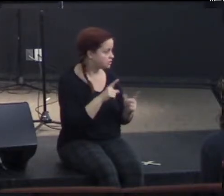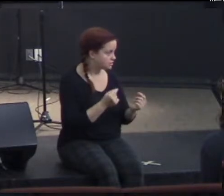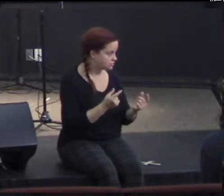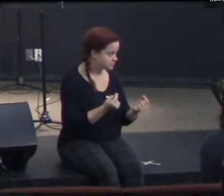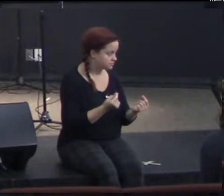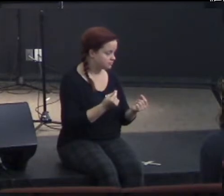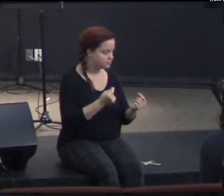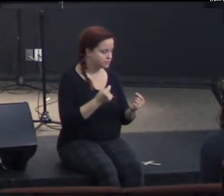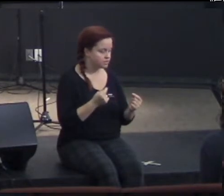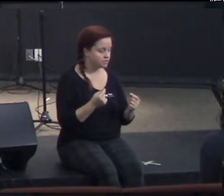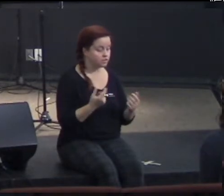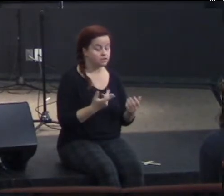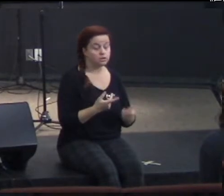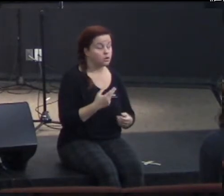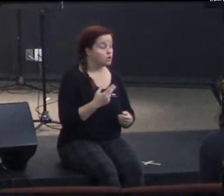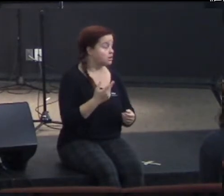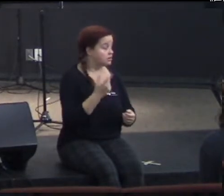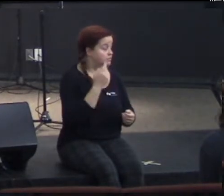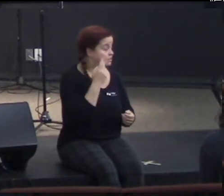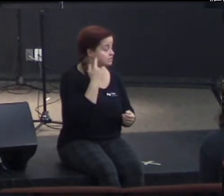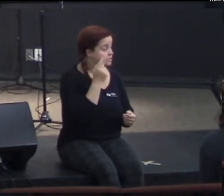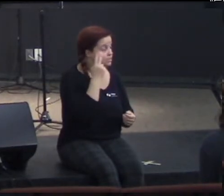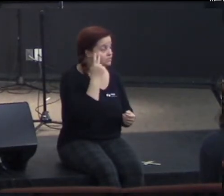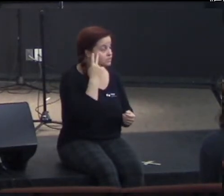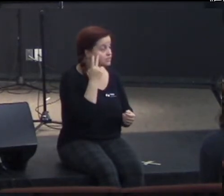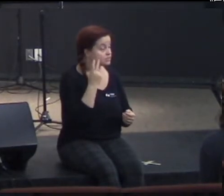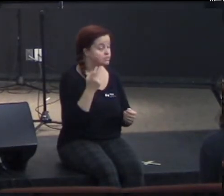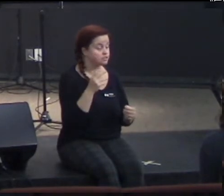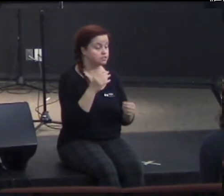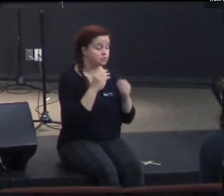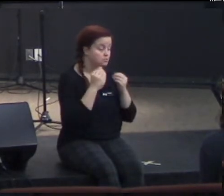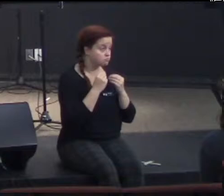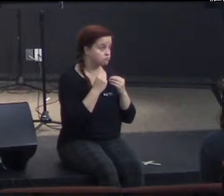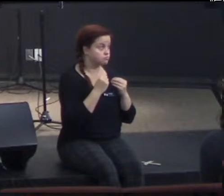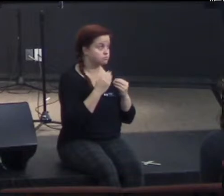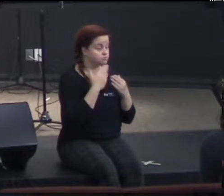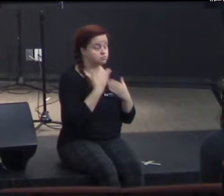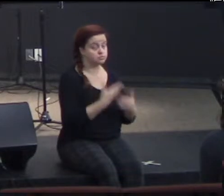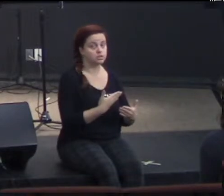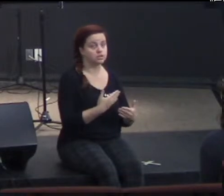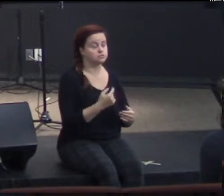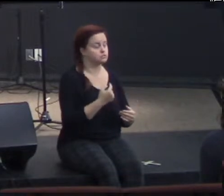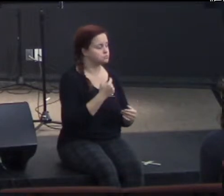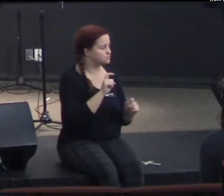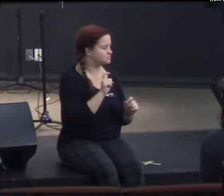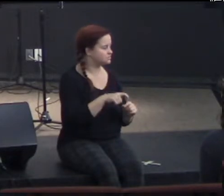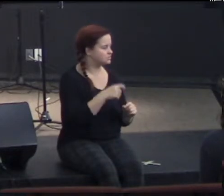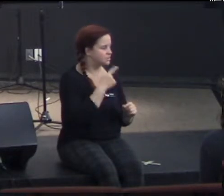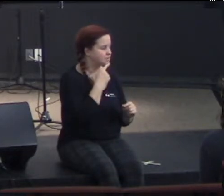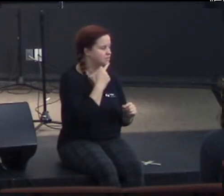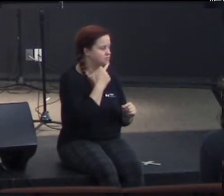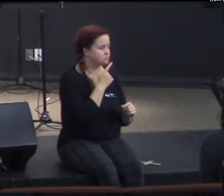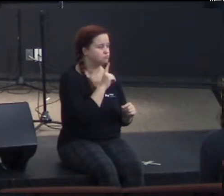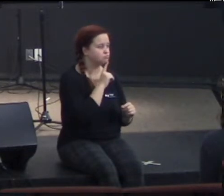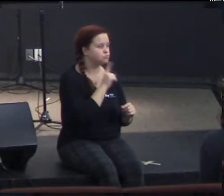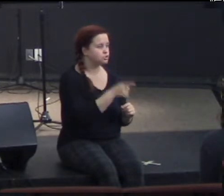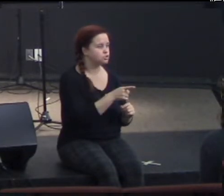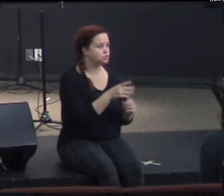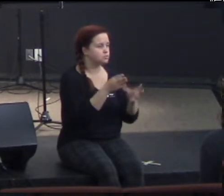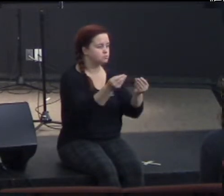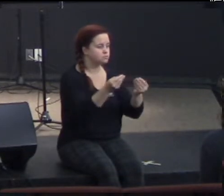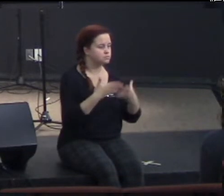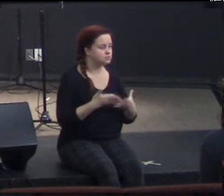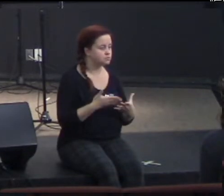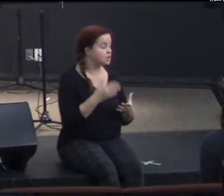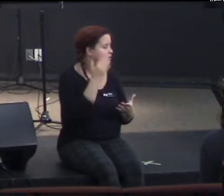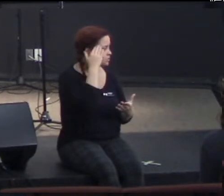even see grace, we have to have truth being brought to us. But we did not know what it could possibly look like until